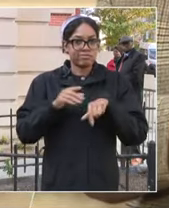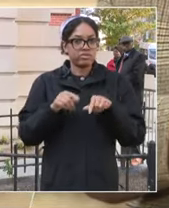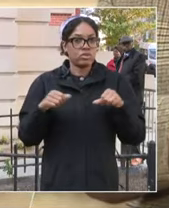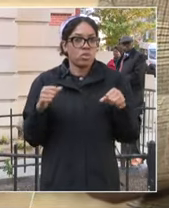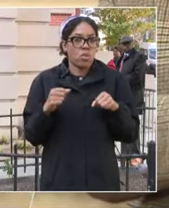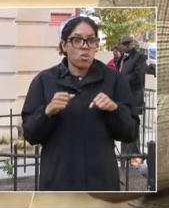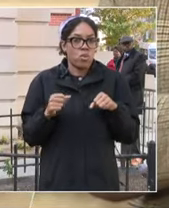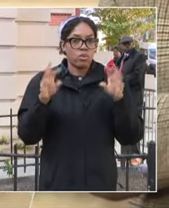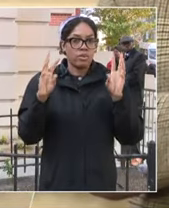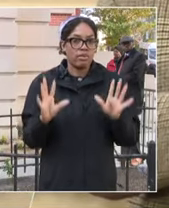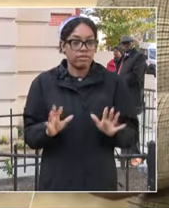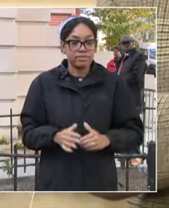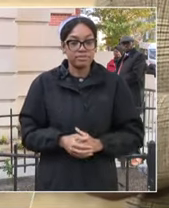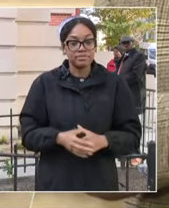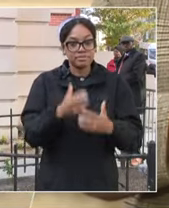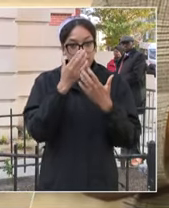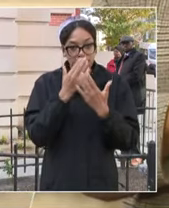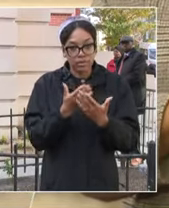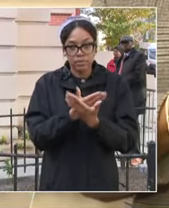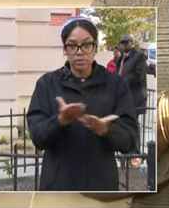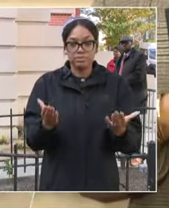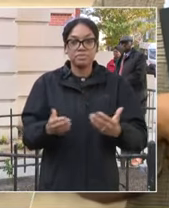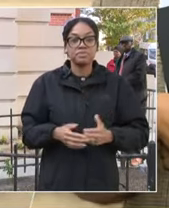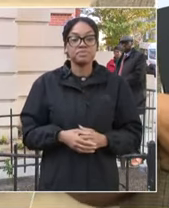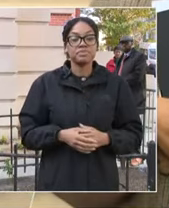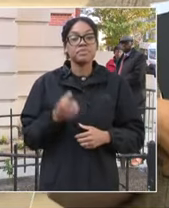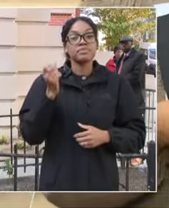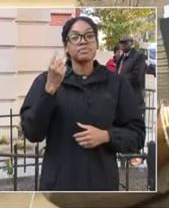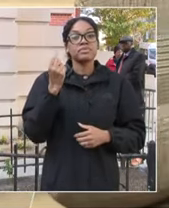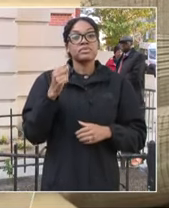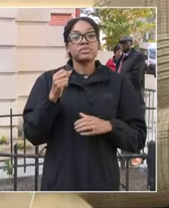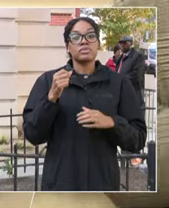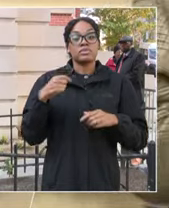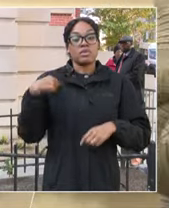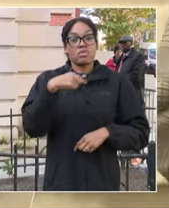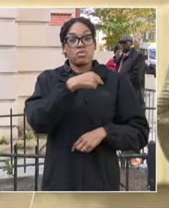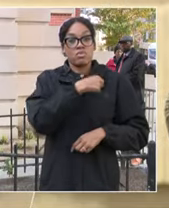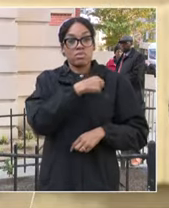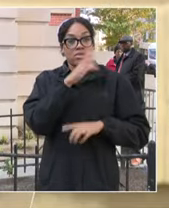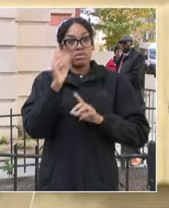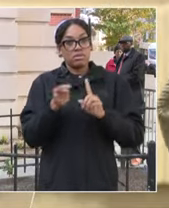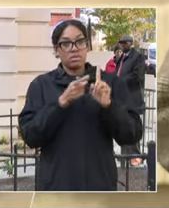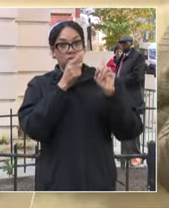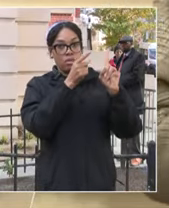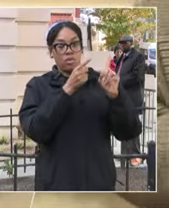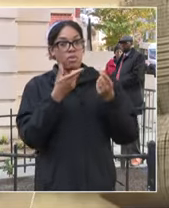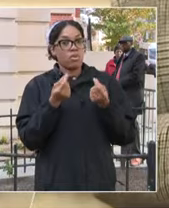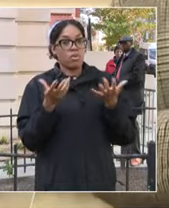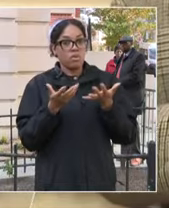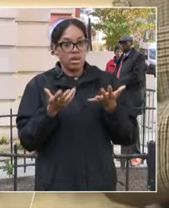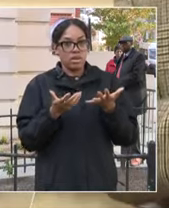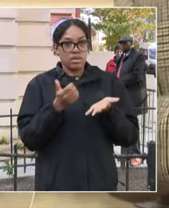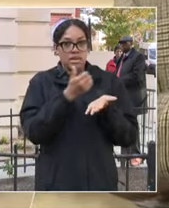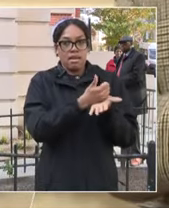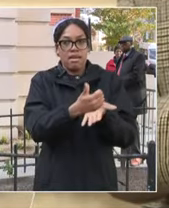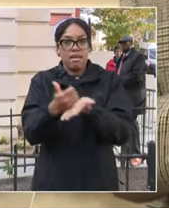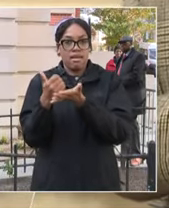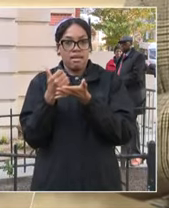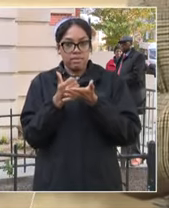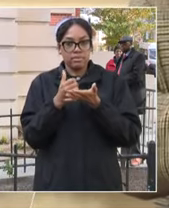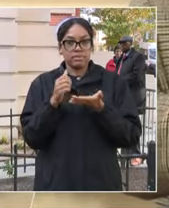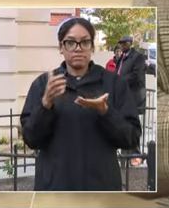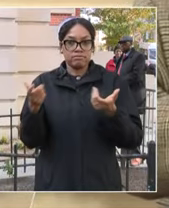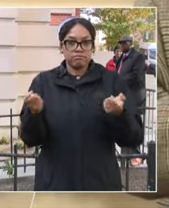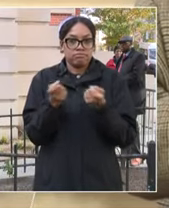district remains committed to preventing cold weather injury and continuing to meet its right to shelter mandate during hypothermia season. The